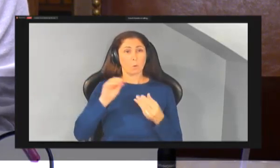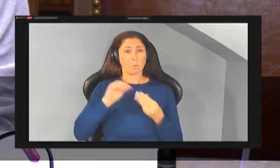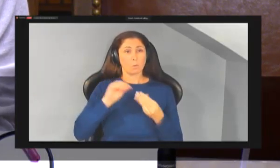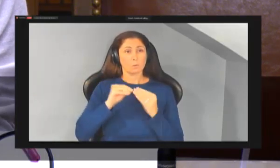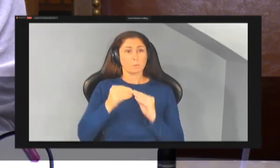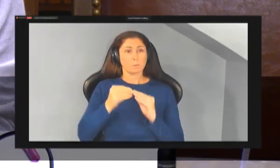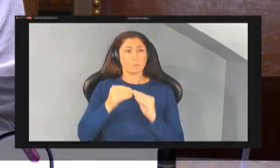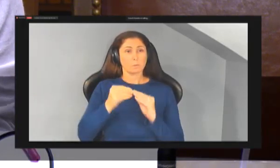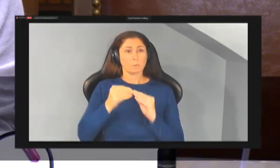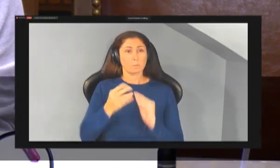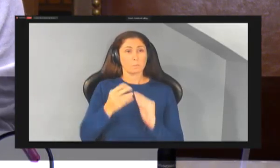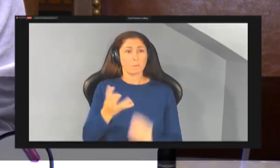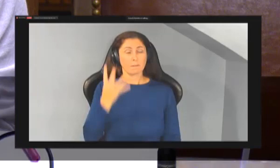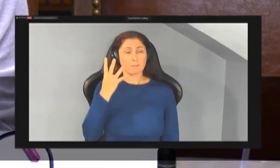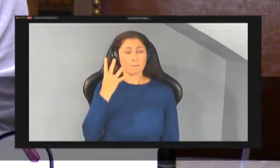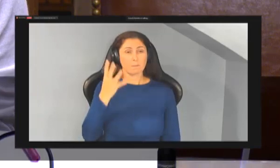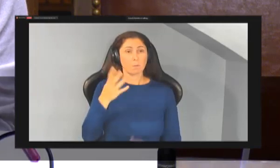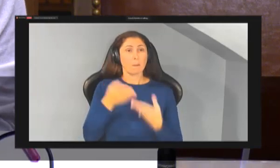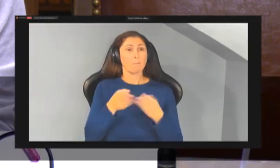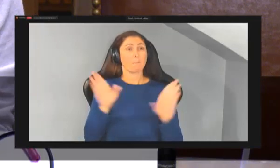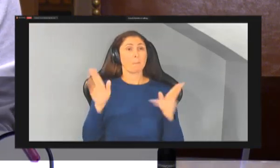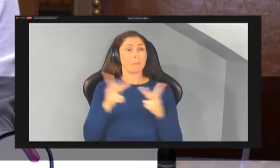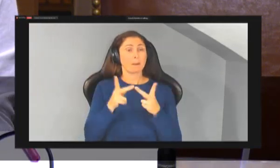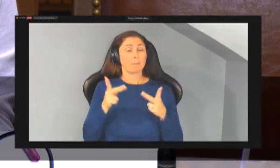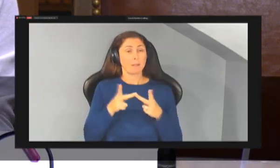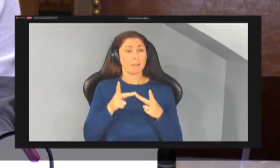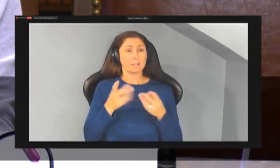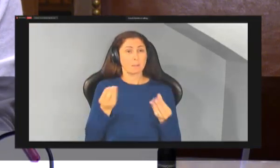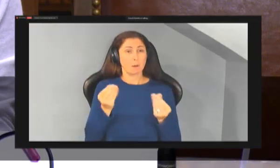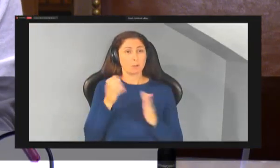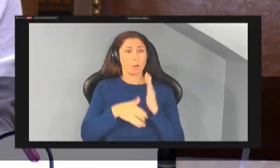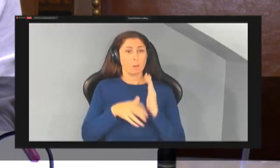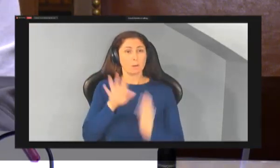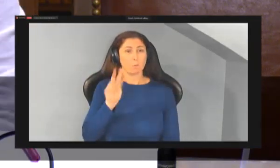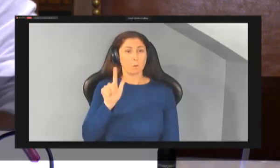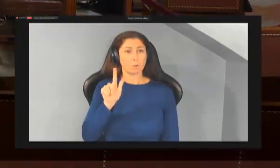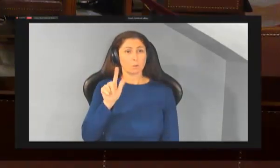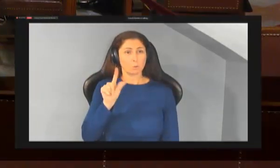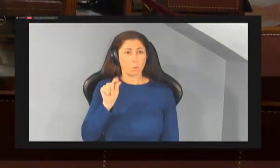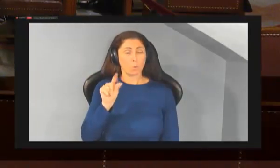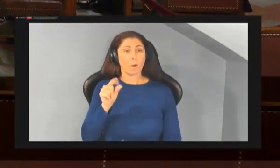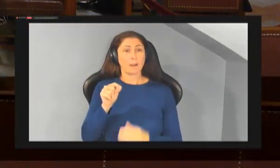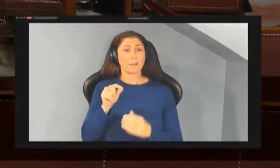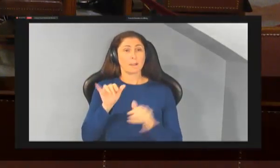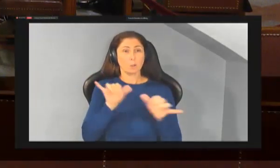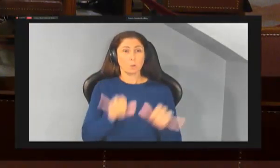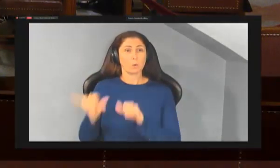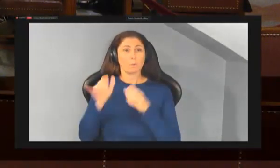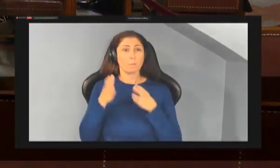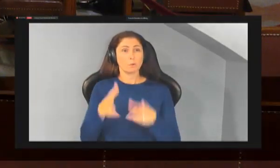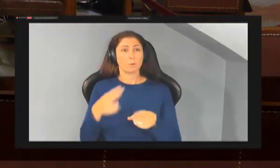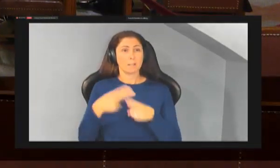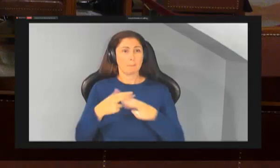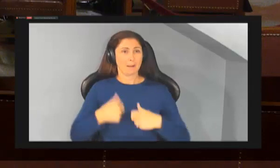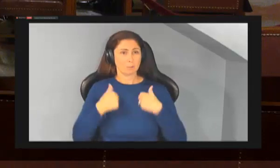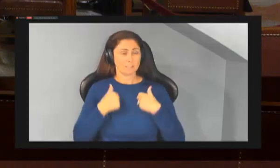Places and Property, Chapter 420, Uniform Street Naming and Addressing. Motion to approve.